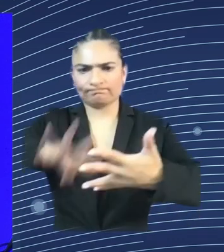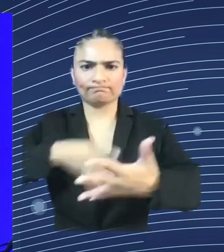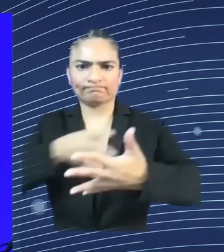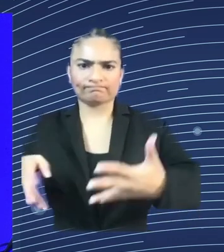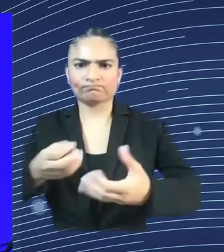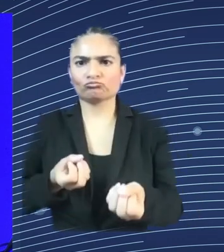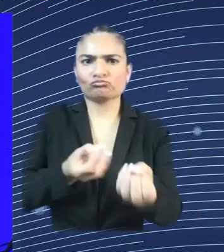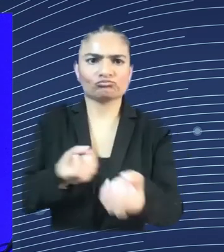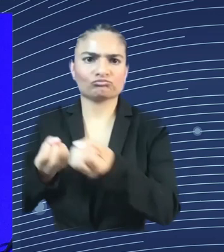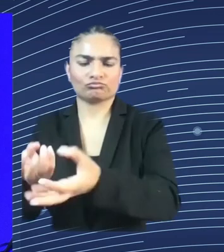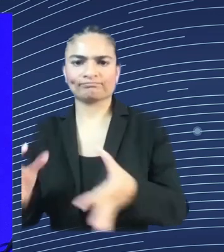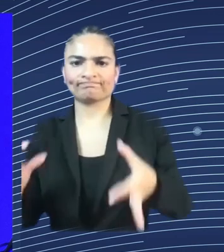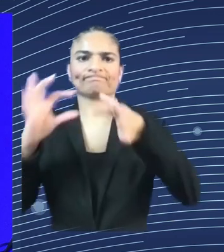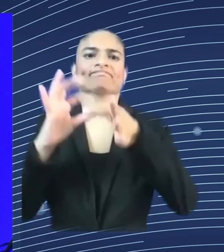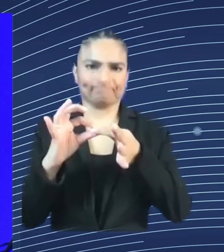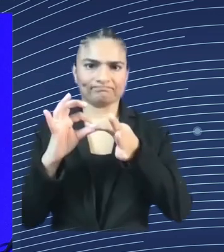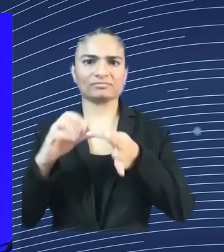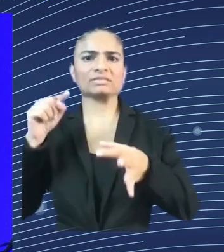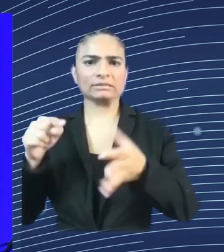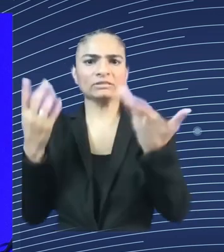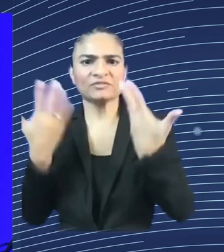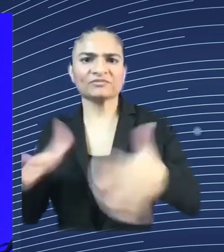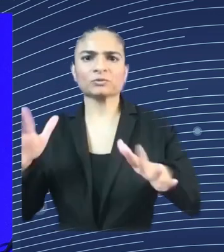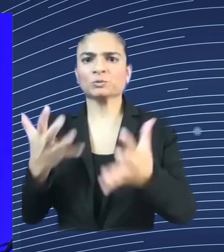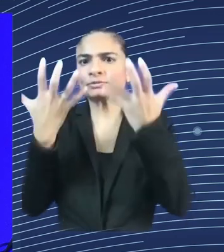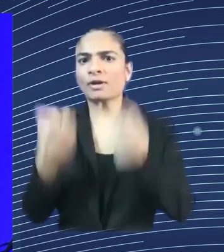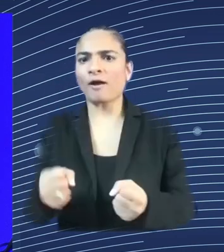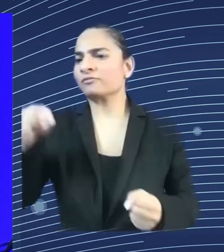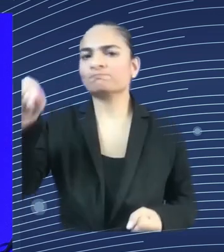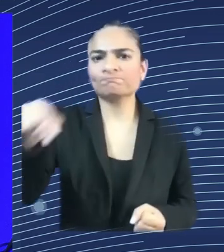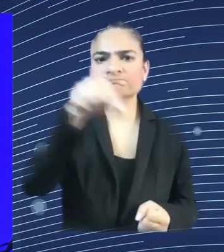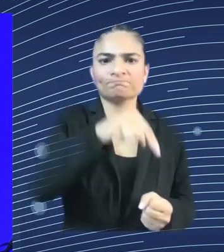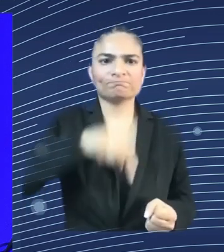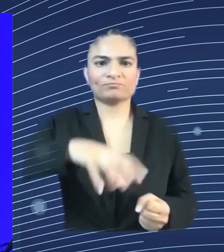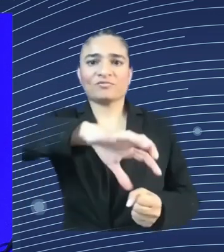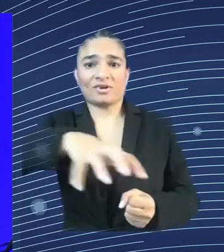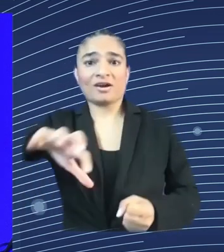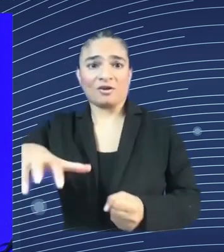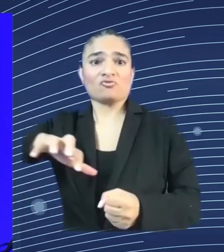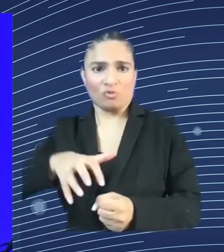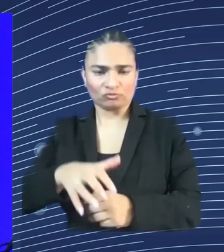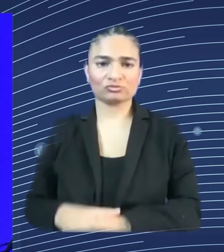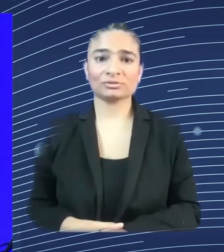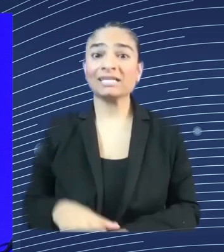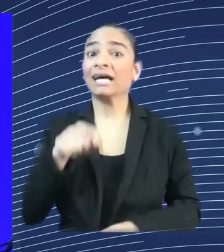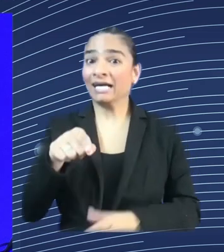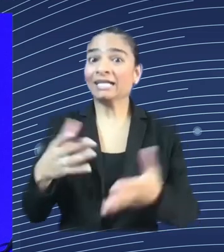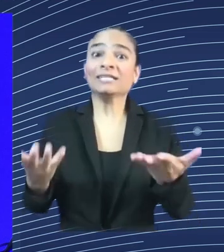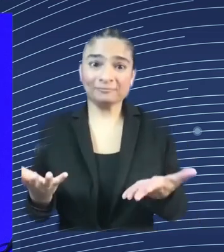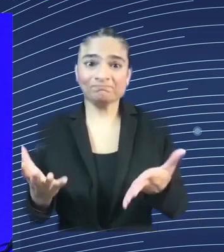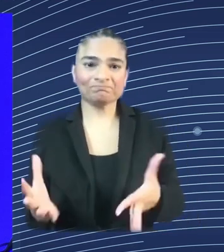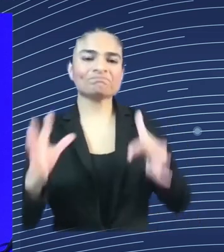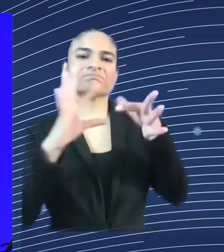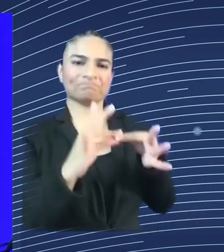with AI. The solution introduced by Finland and Estonia to automate the data exchange between their national population registers is